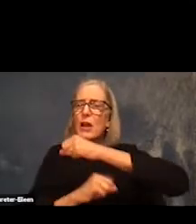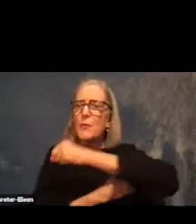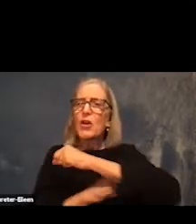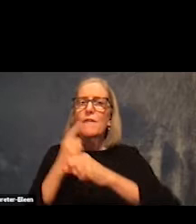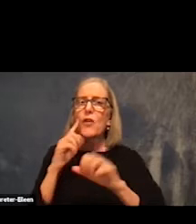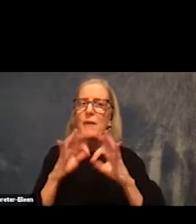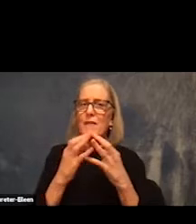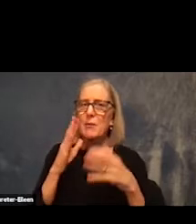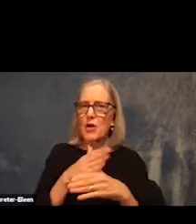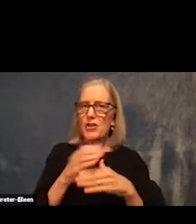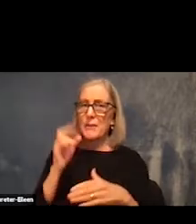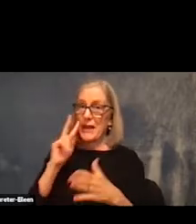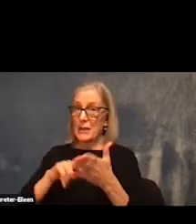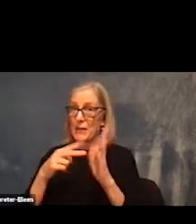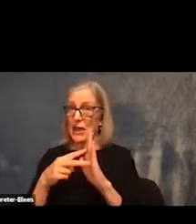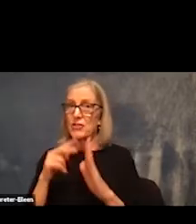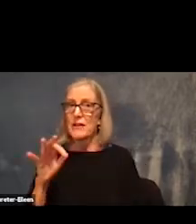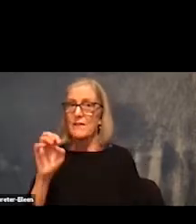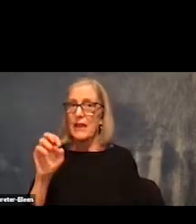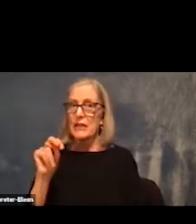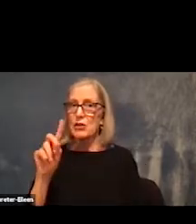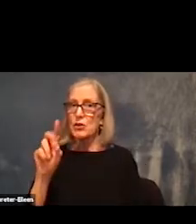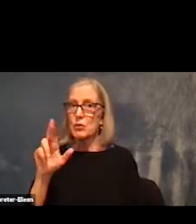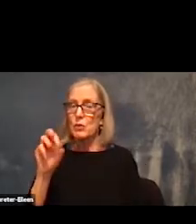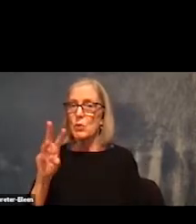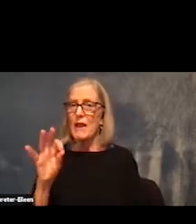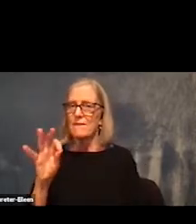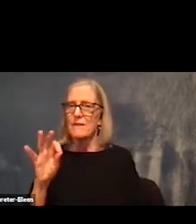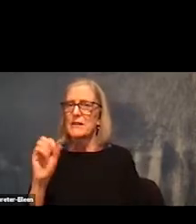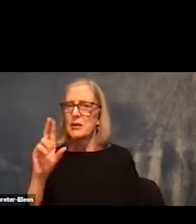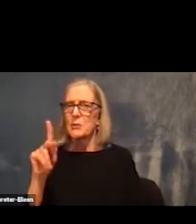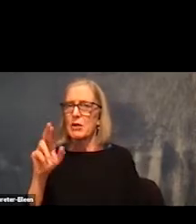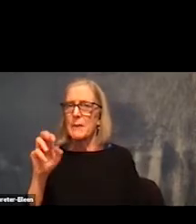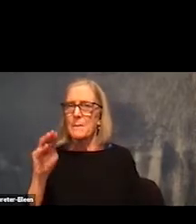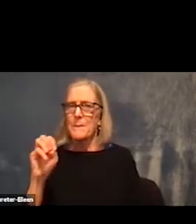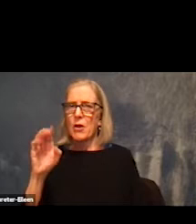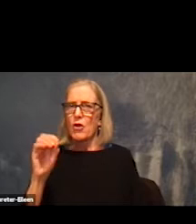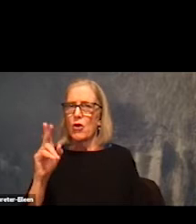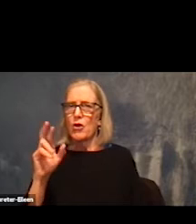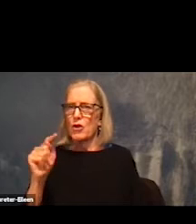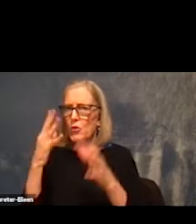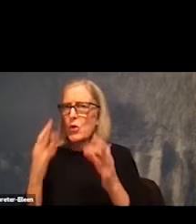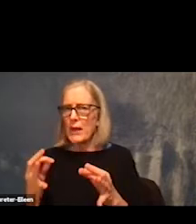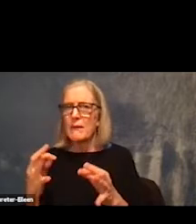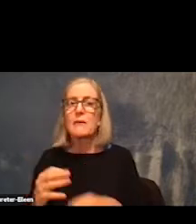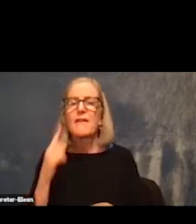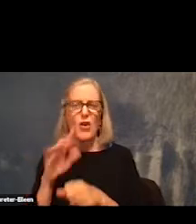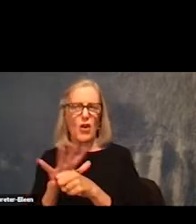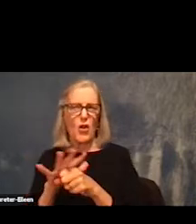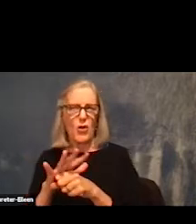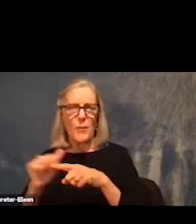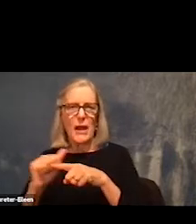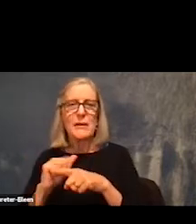implications of the Endrew F Supreme Court ruling for local practice, And third, use the 10 tips for